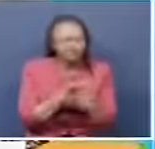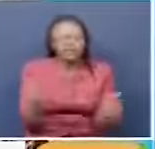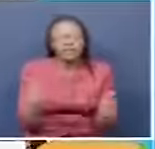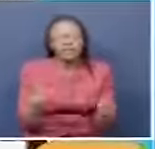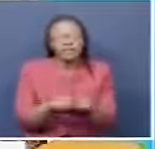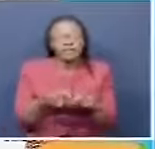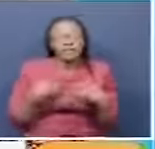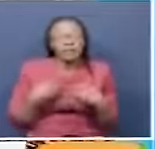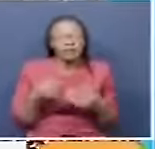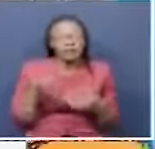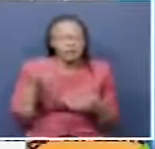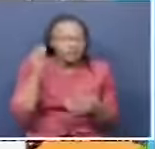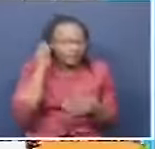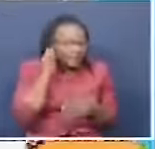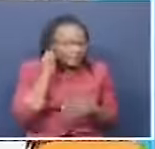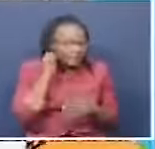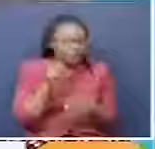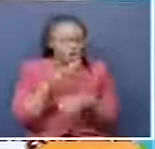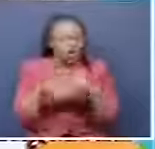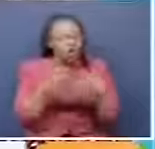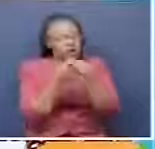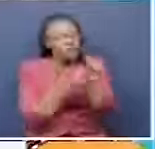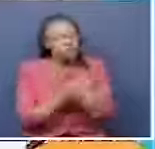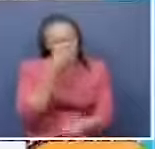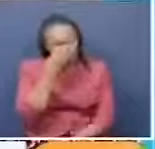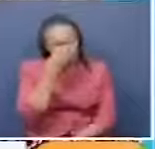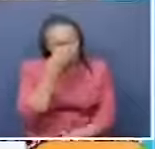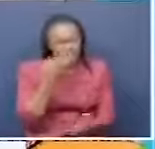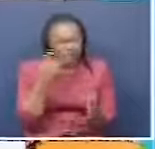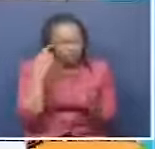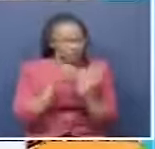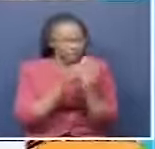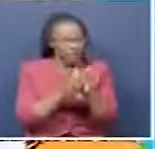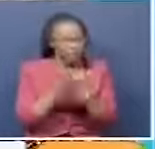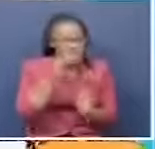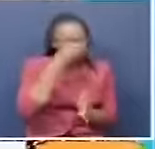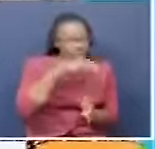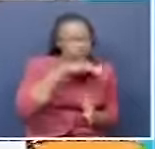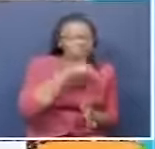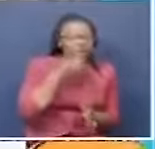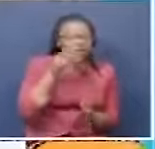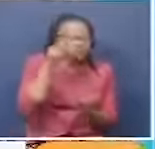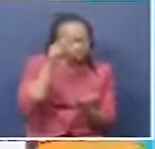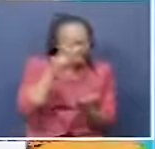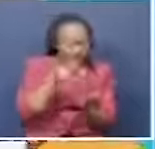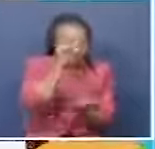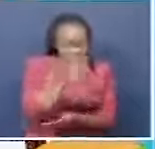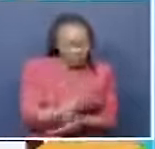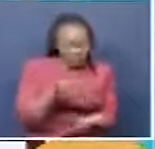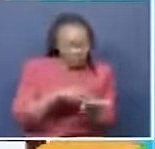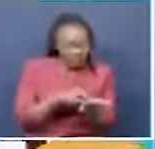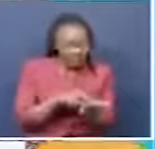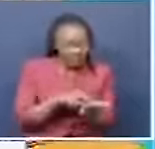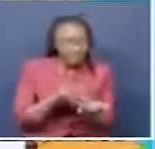that is Ruto. If these people were not running and you are given and you are told that we are going to support you, so you've been given the vote